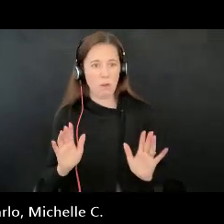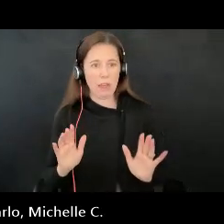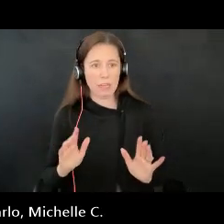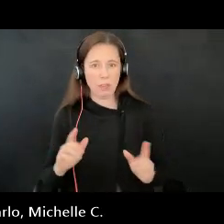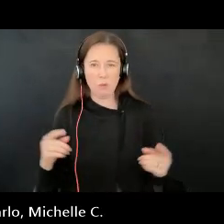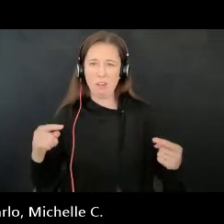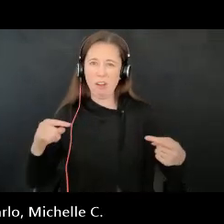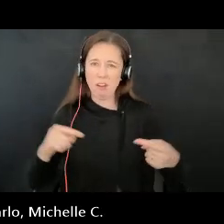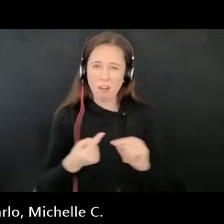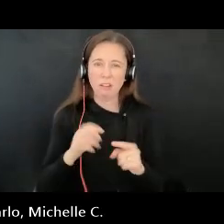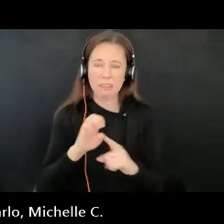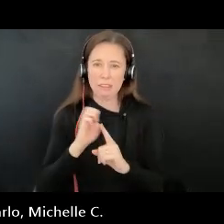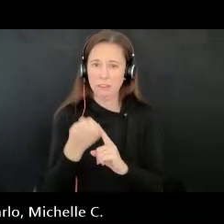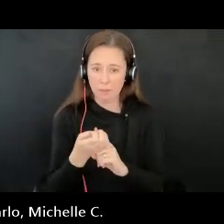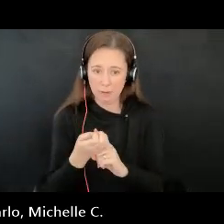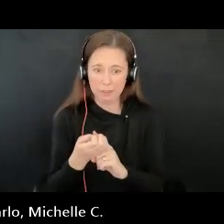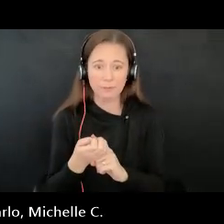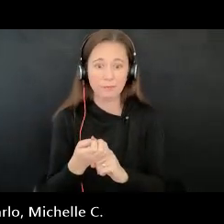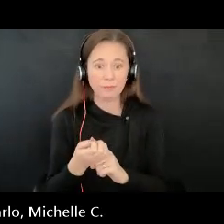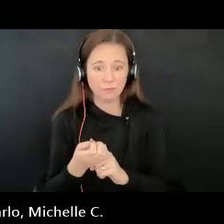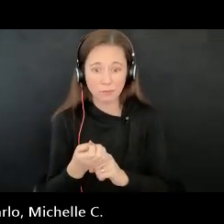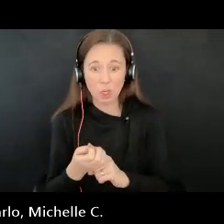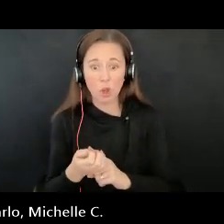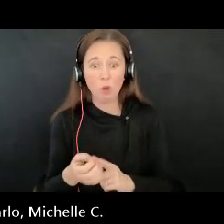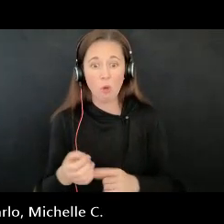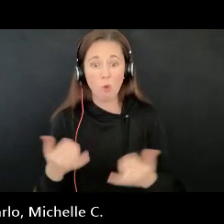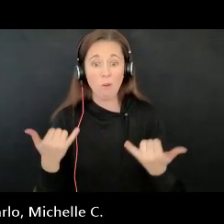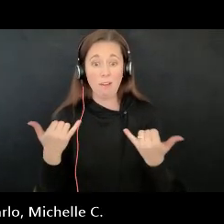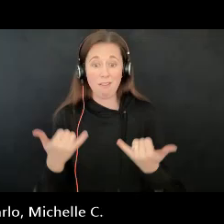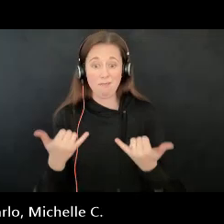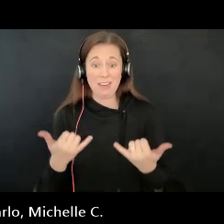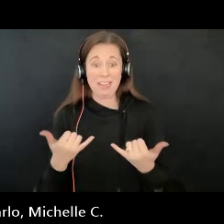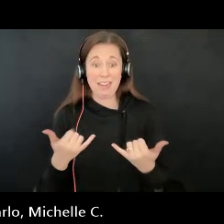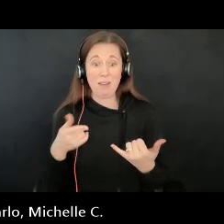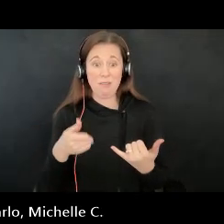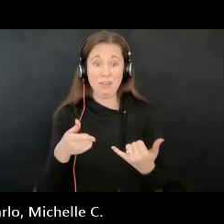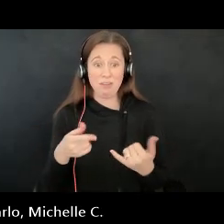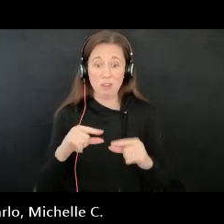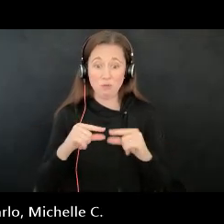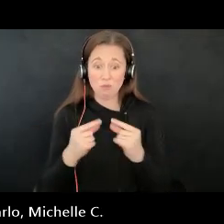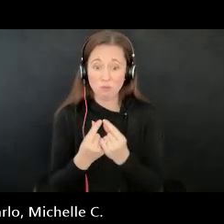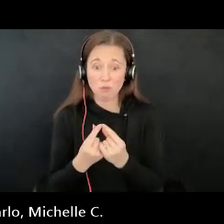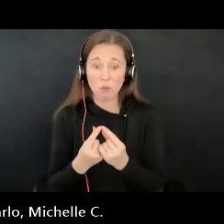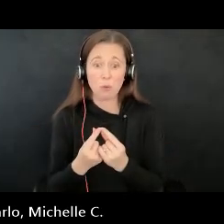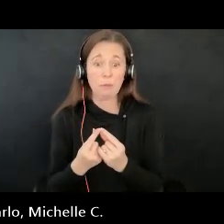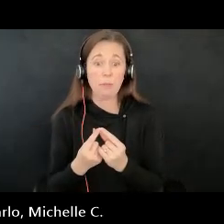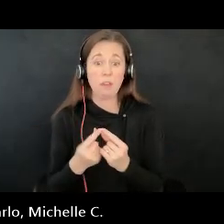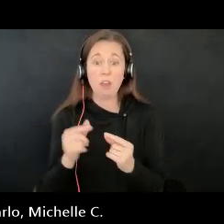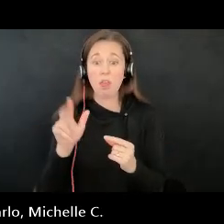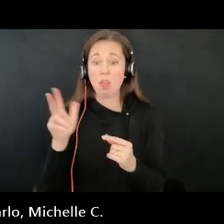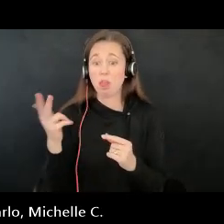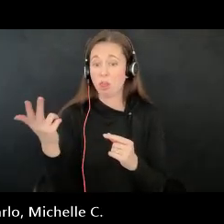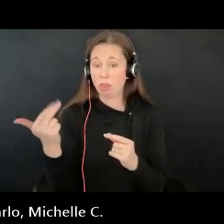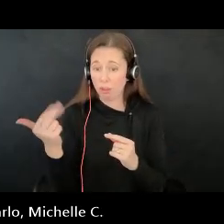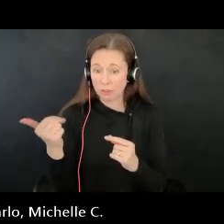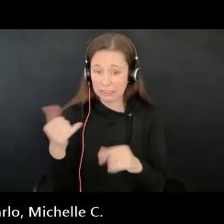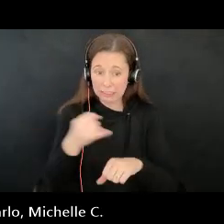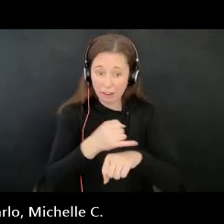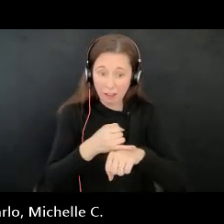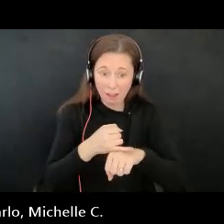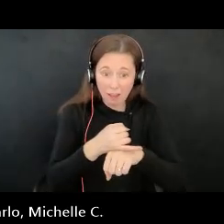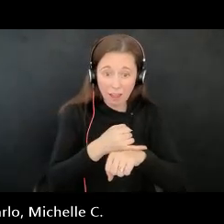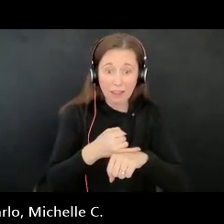Virginia, which is kind of crazy to think of. And the barrier islands are a chain of 13 islands along the coast of